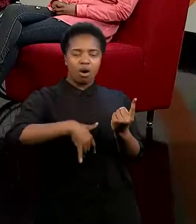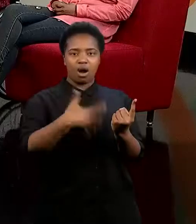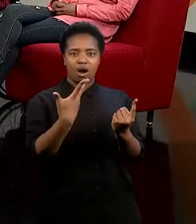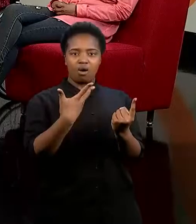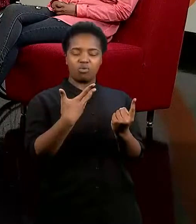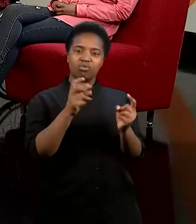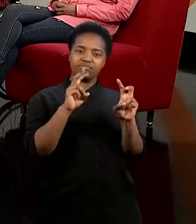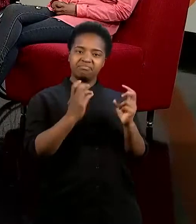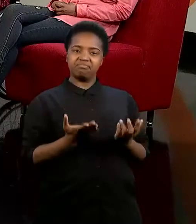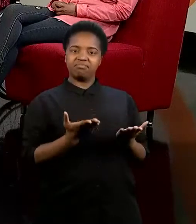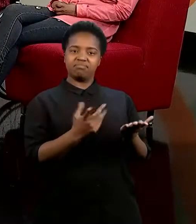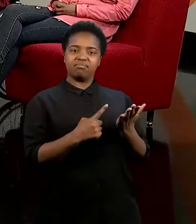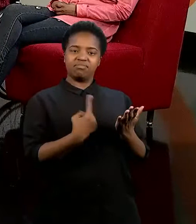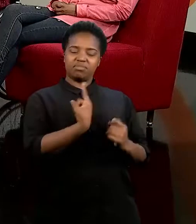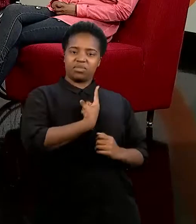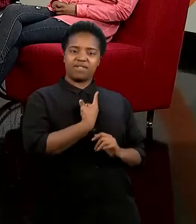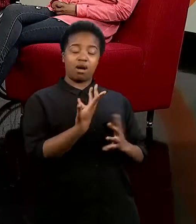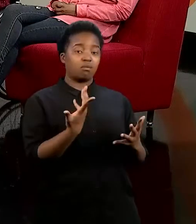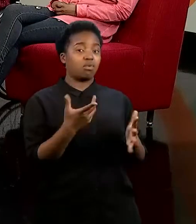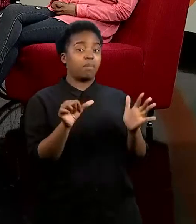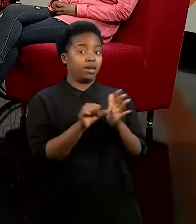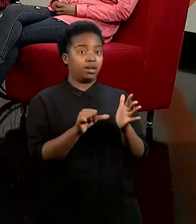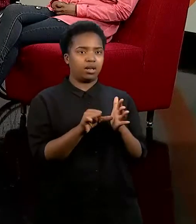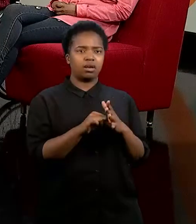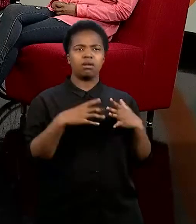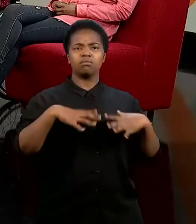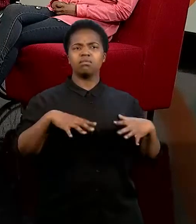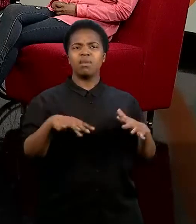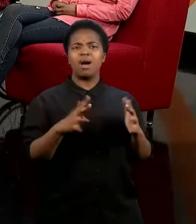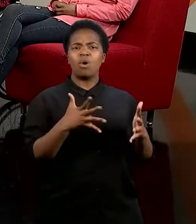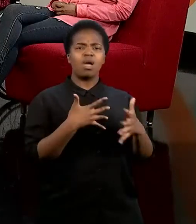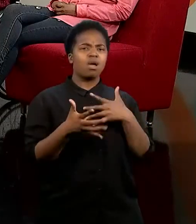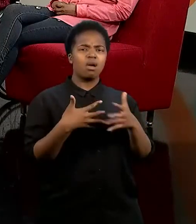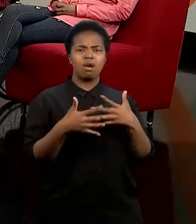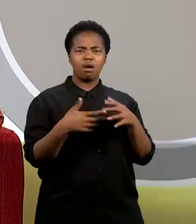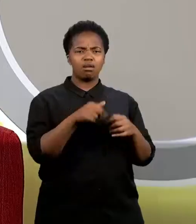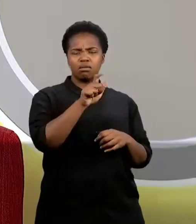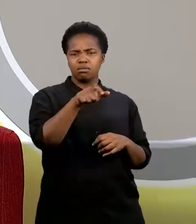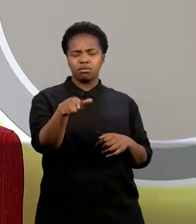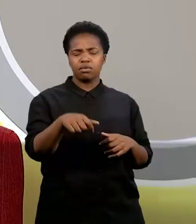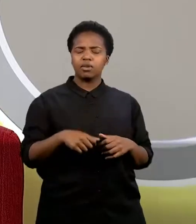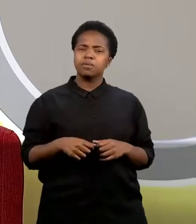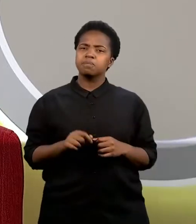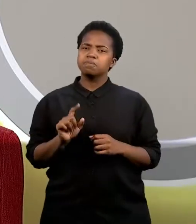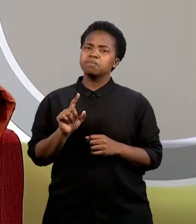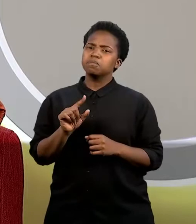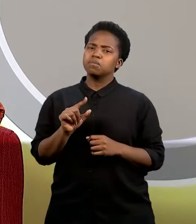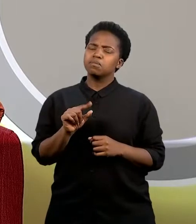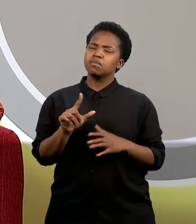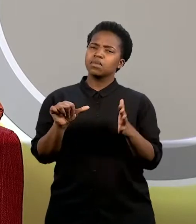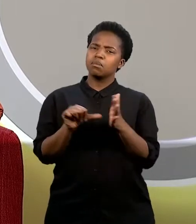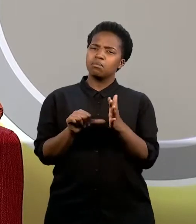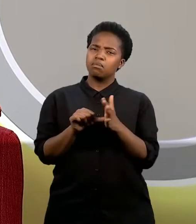present themselves. So it is a very important thing for anyone in any position. It also plays a very